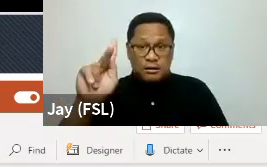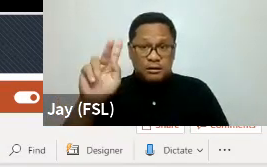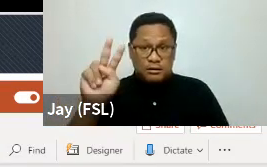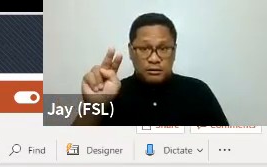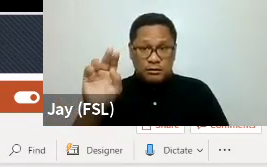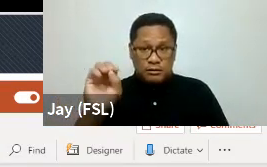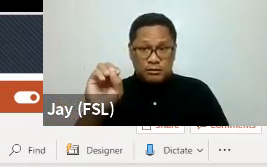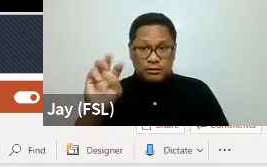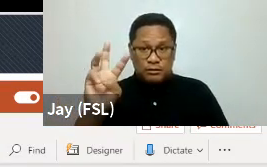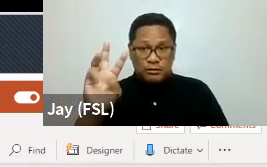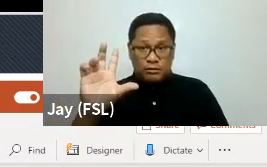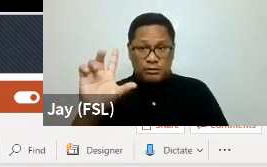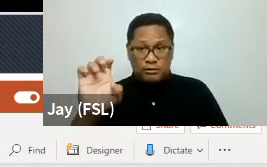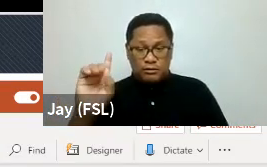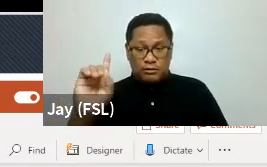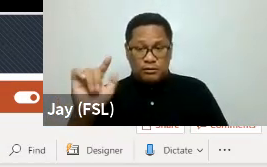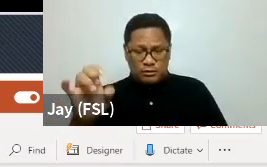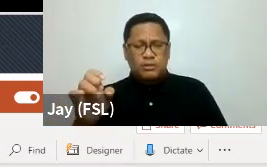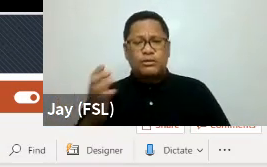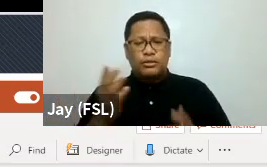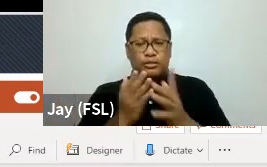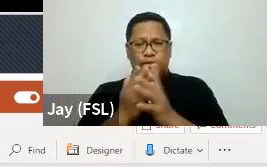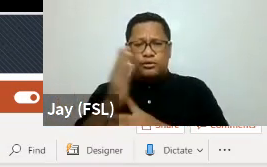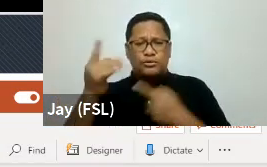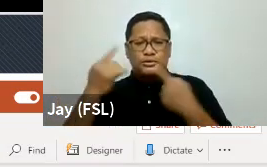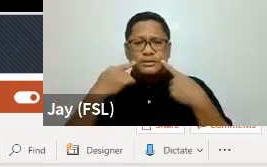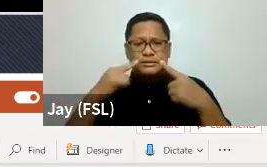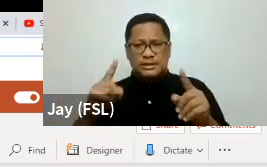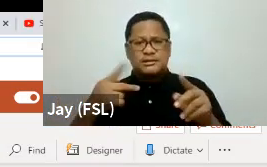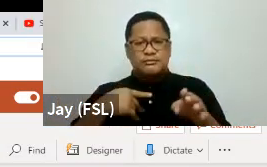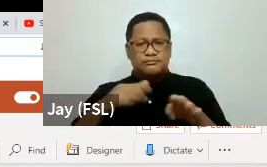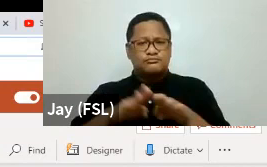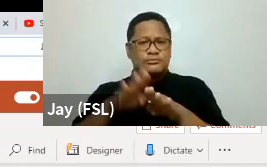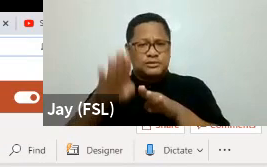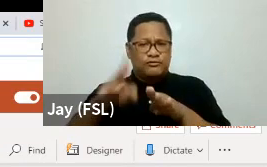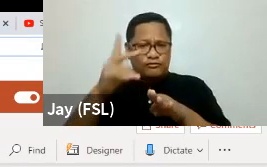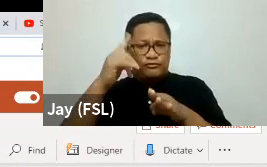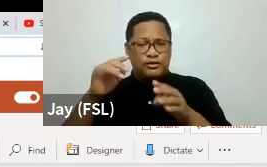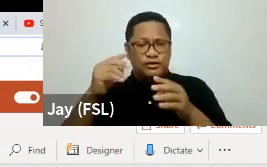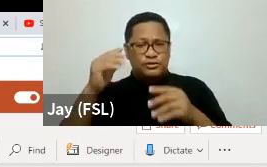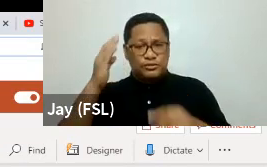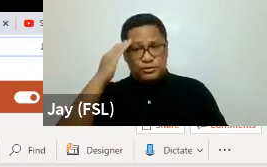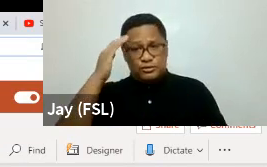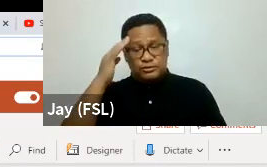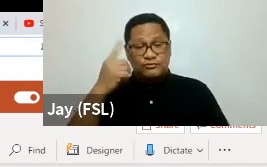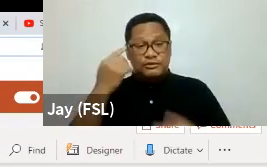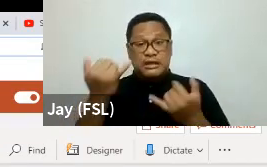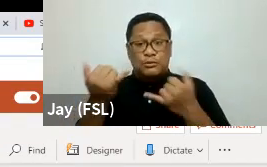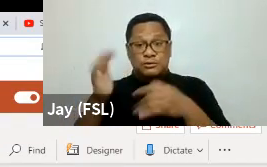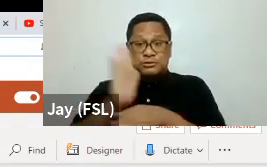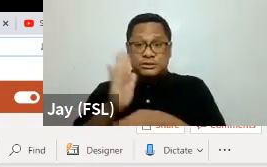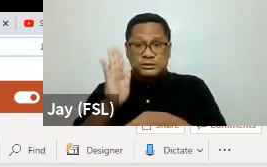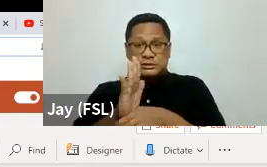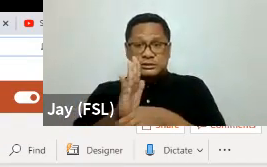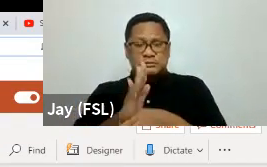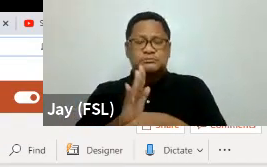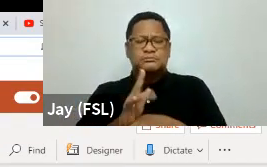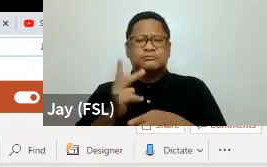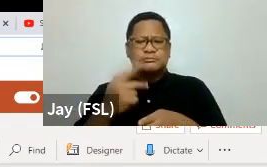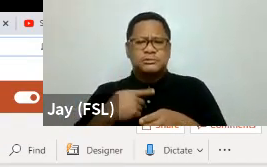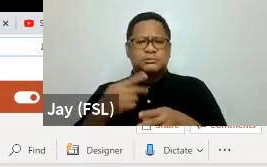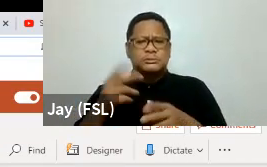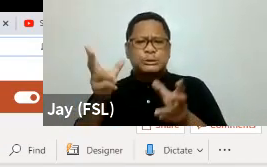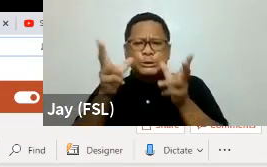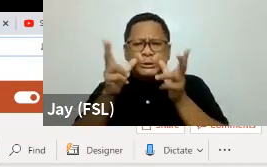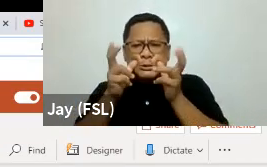True success stems from knowledge. Okay? Kasi ngayon sa business, marami tayong maririnig